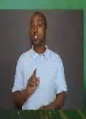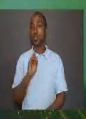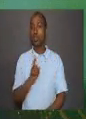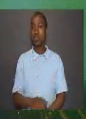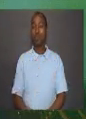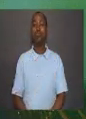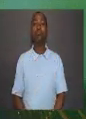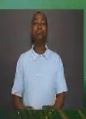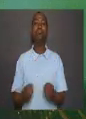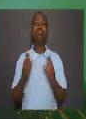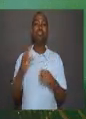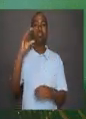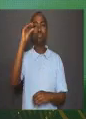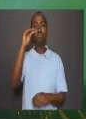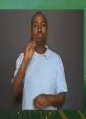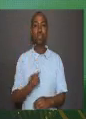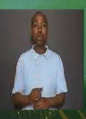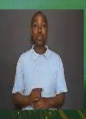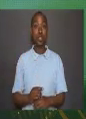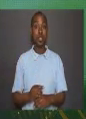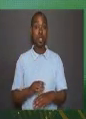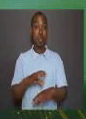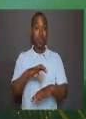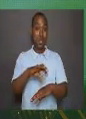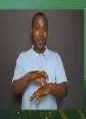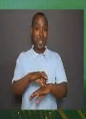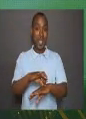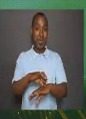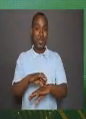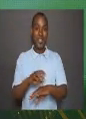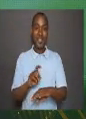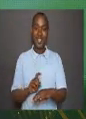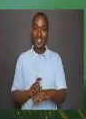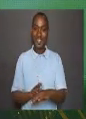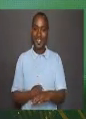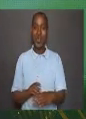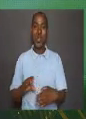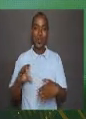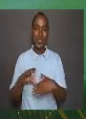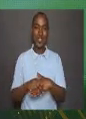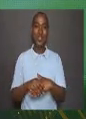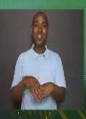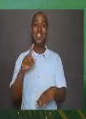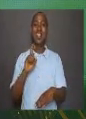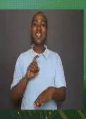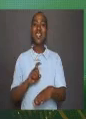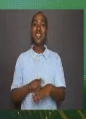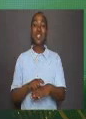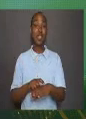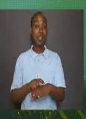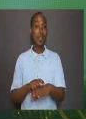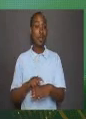Many people think they can catch the disease by merely touching